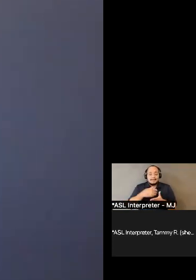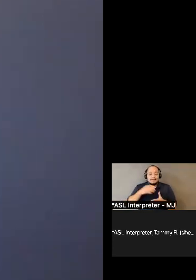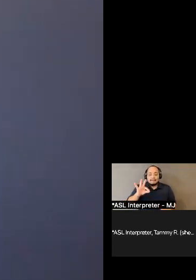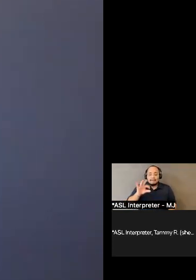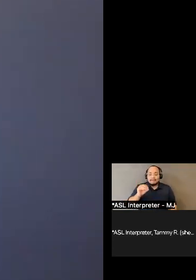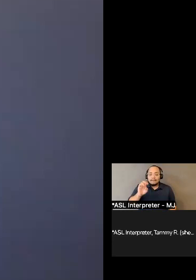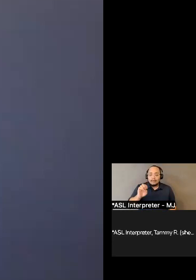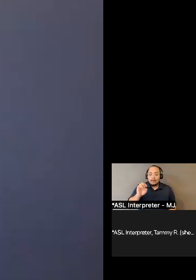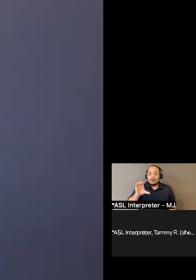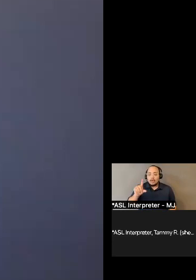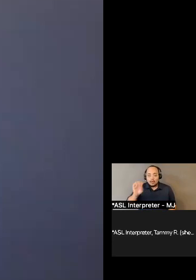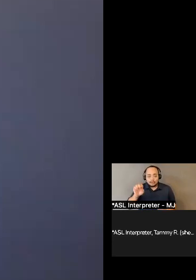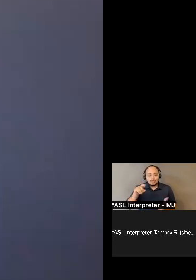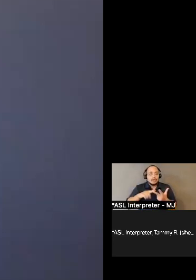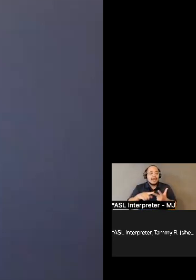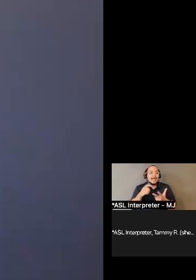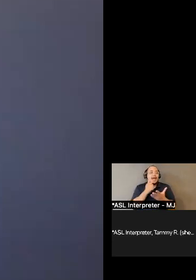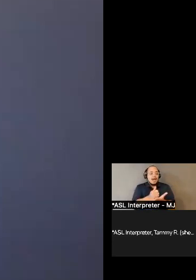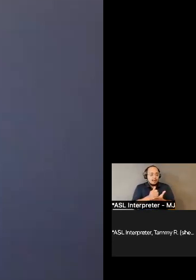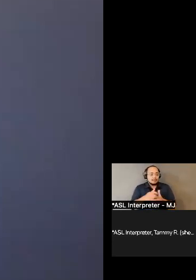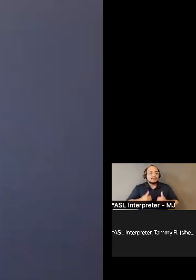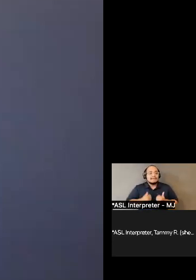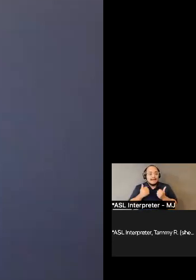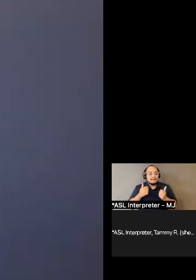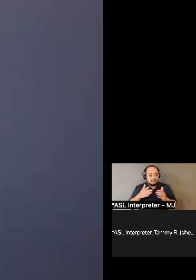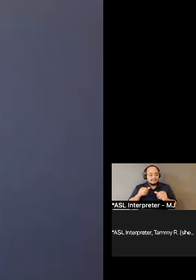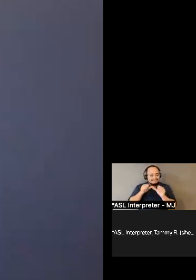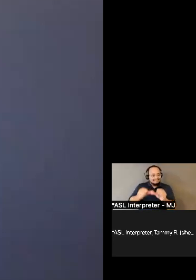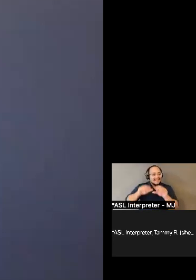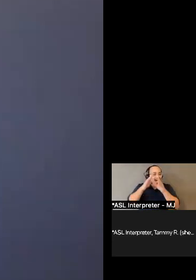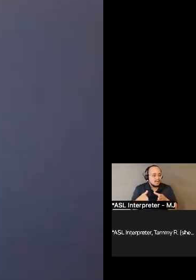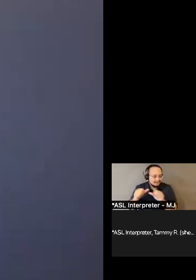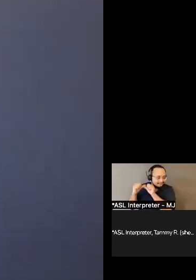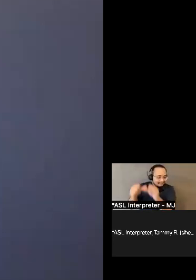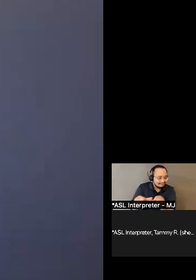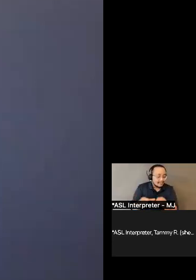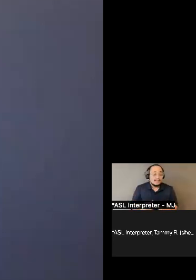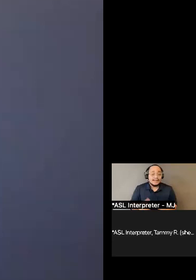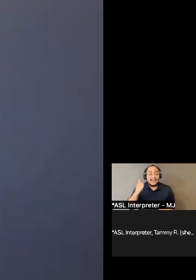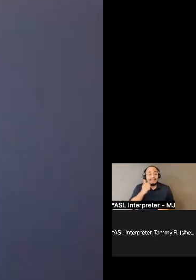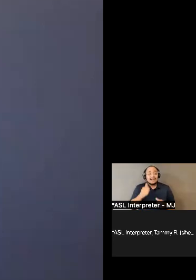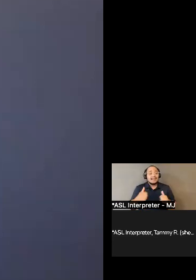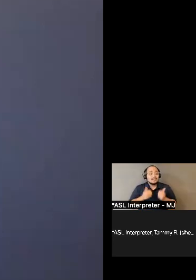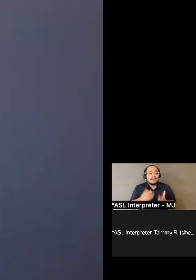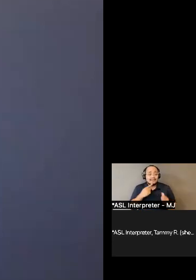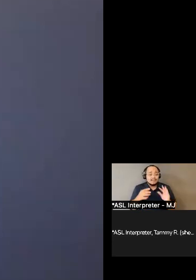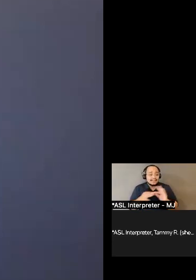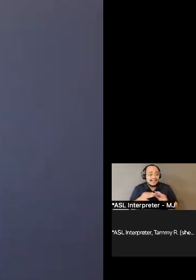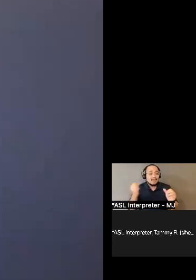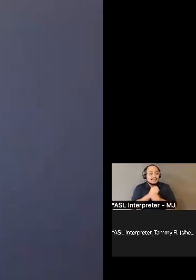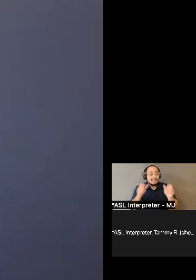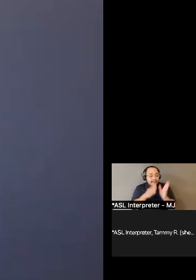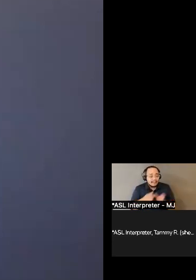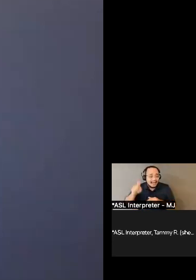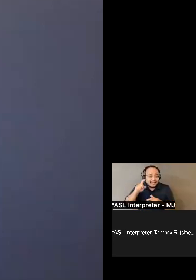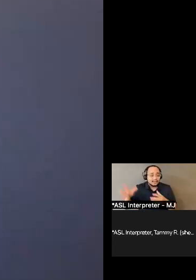as well as to help survivors obtain housing altogether. Every day, survivors have stated that their safety planning needs to